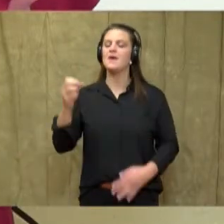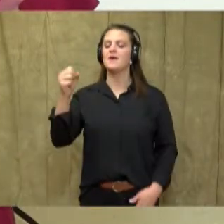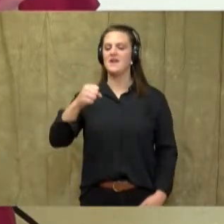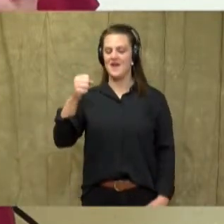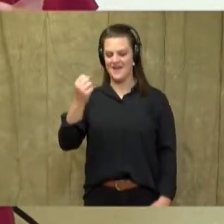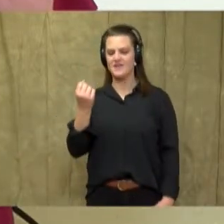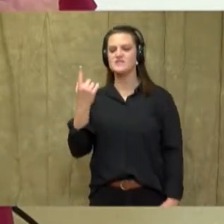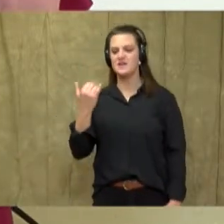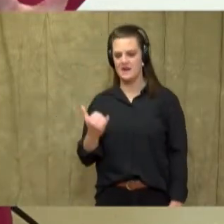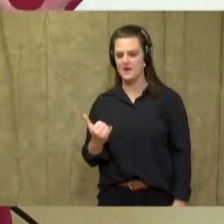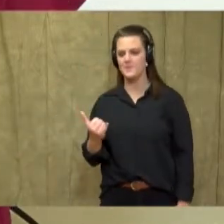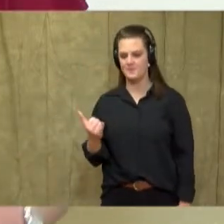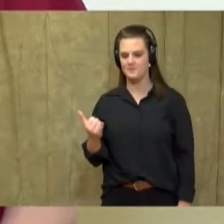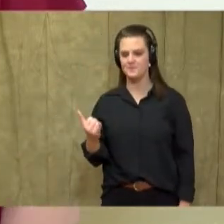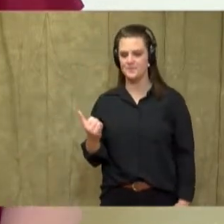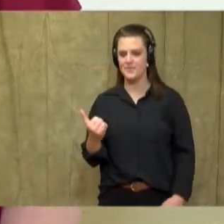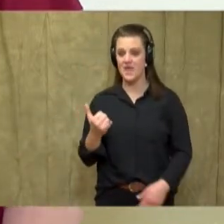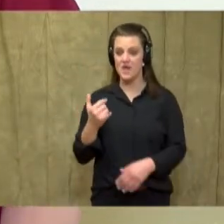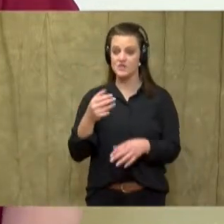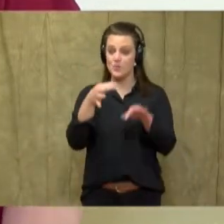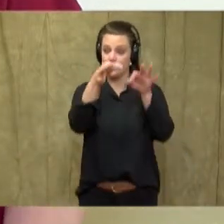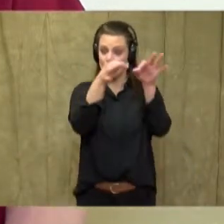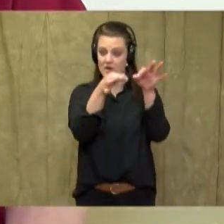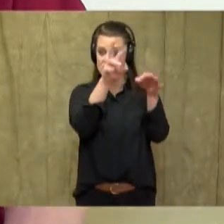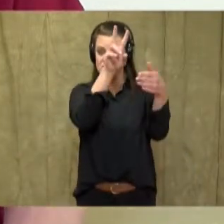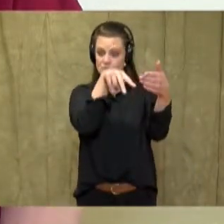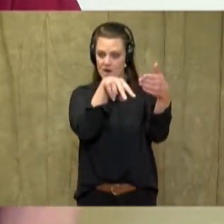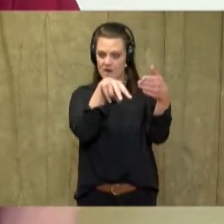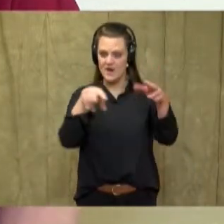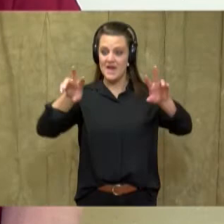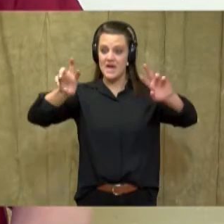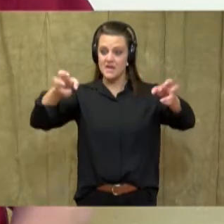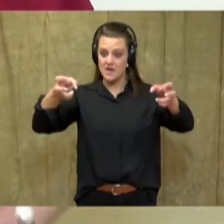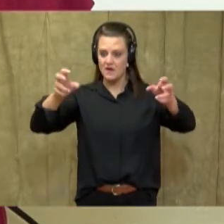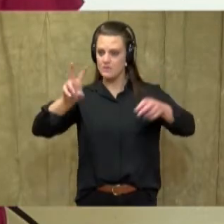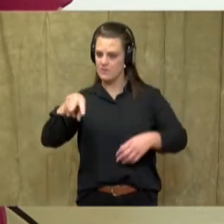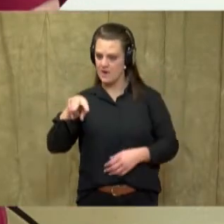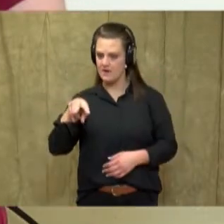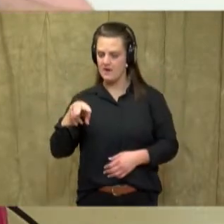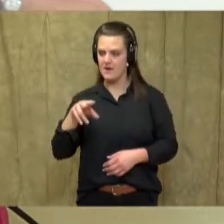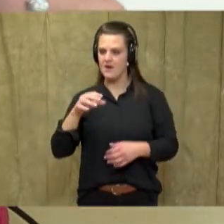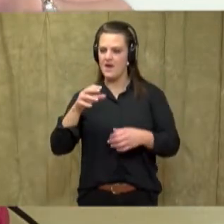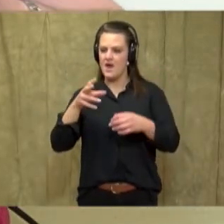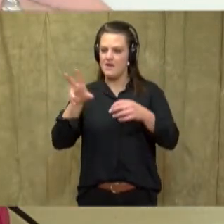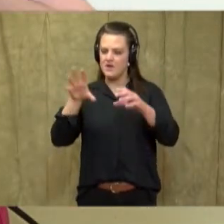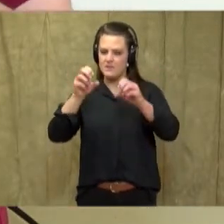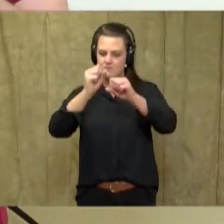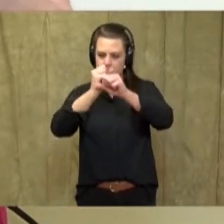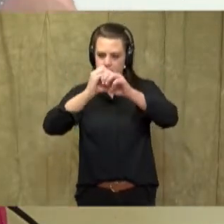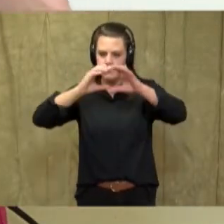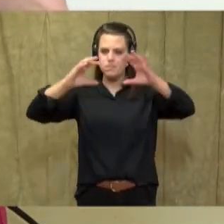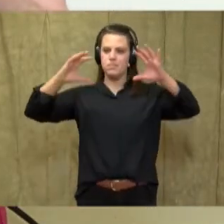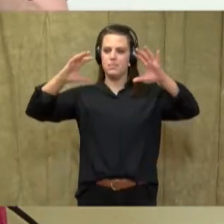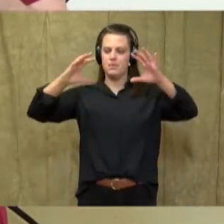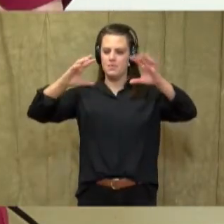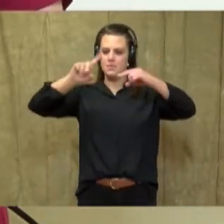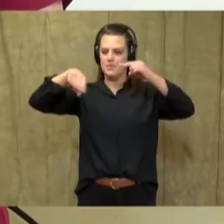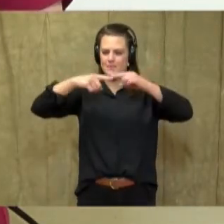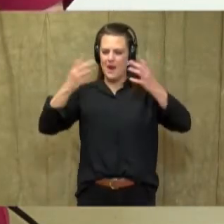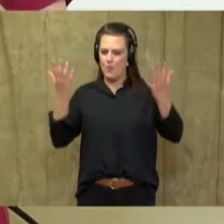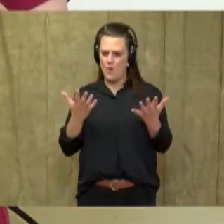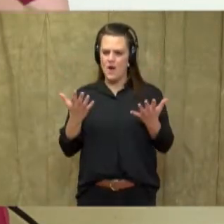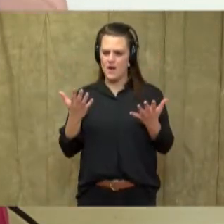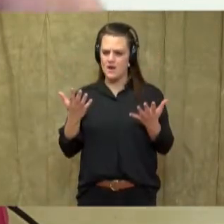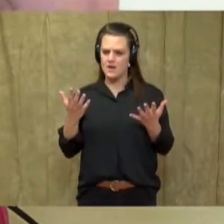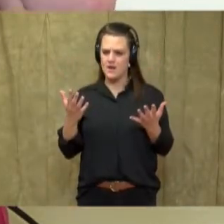see, boys and girls, how I've just read the directions and the title, and I've already pulled out a good bit